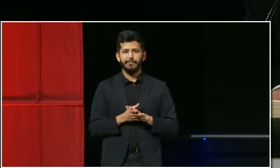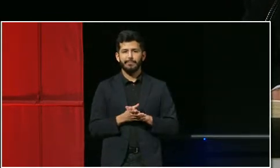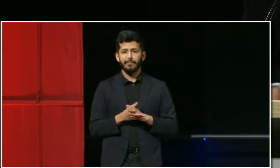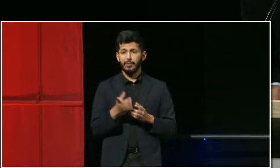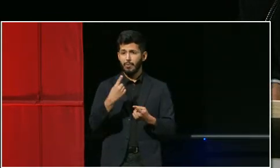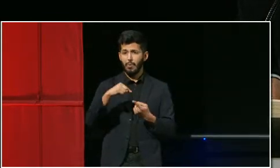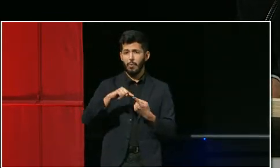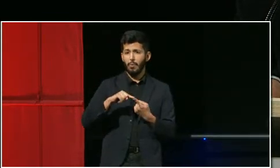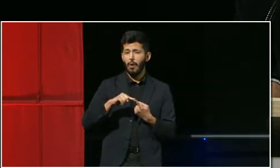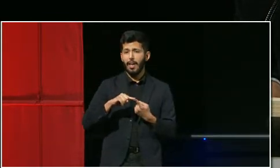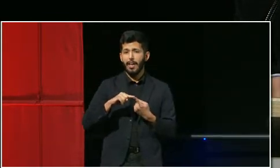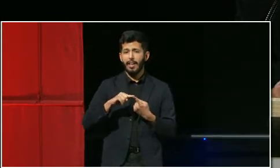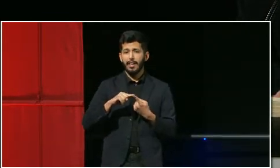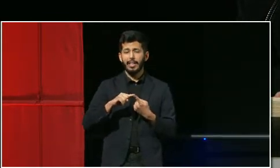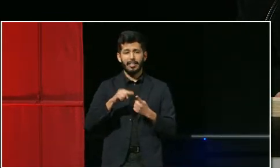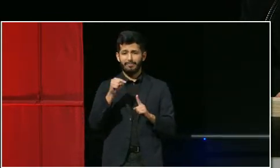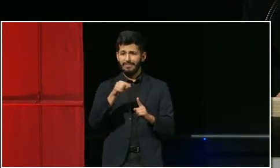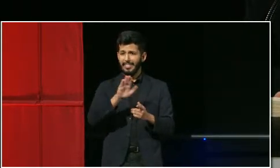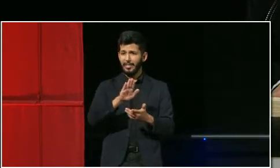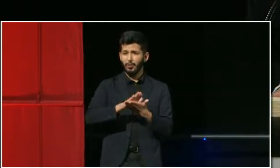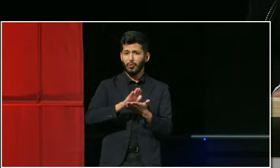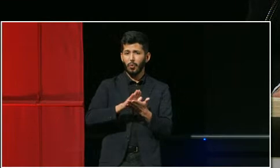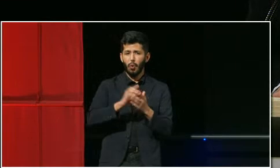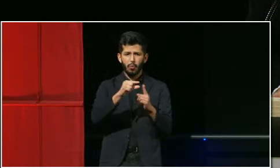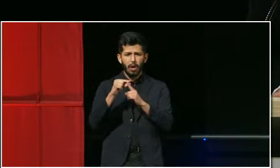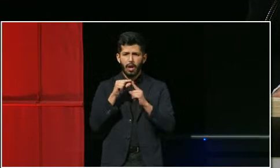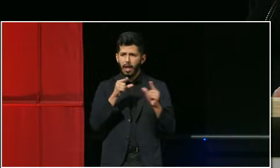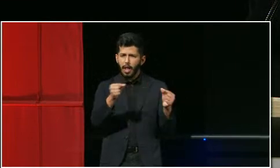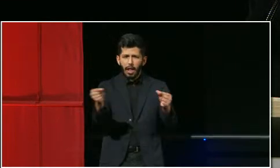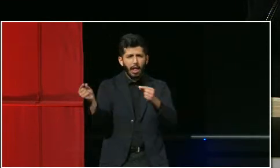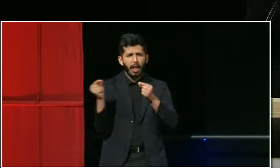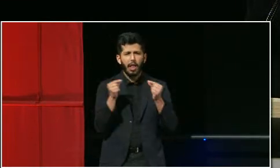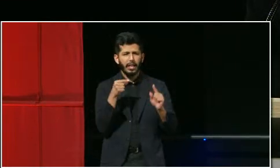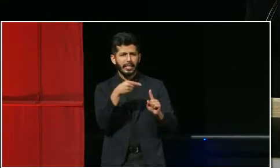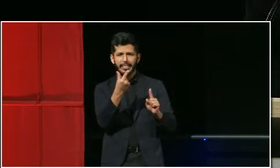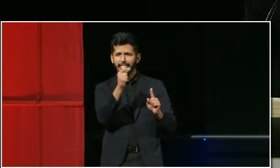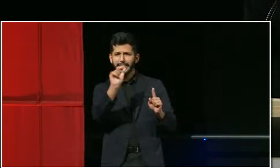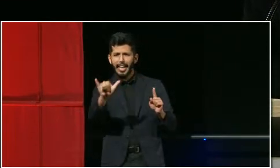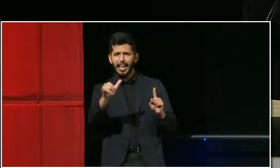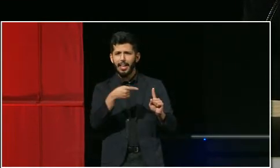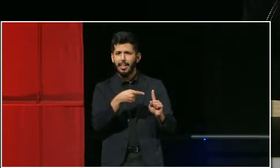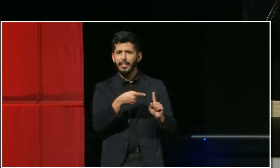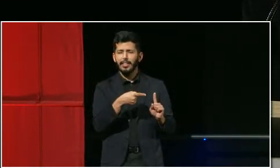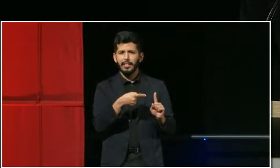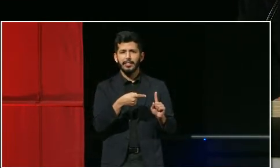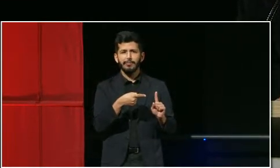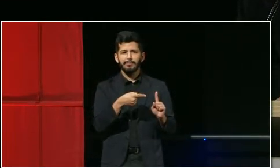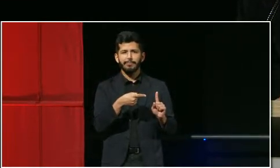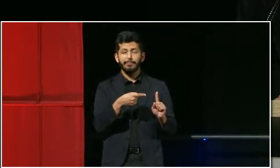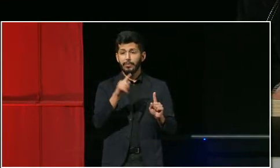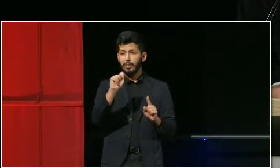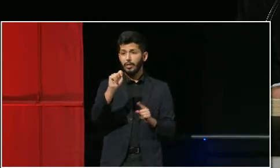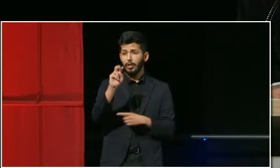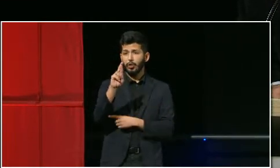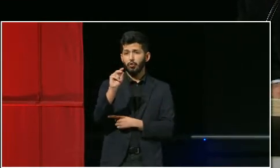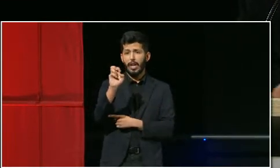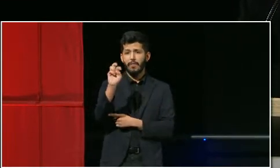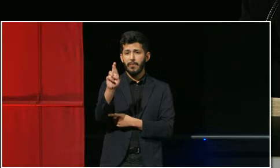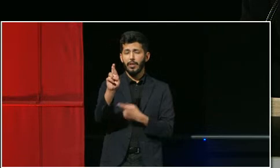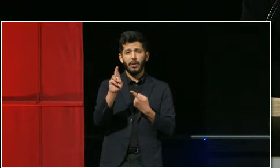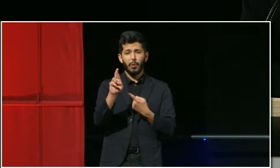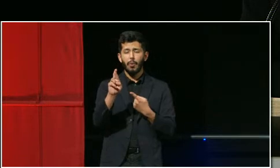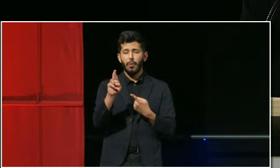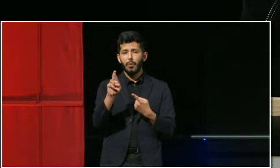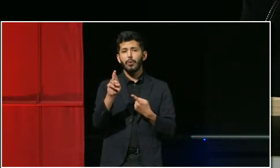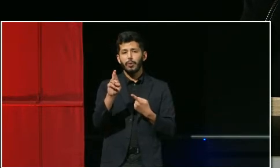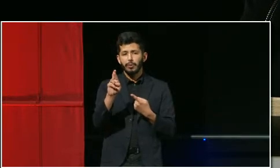when word spreads at school he might be gay. Trevor is amongst the